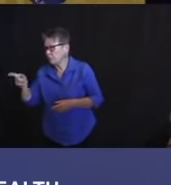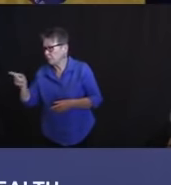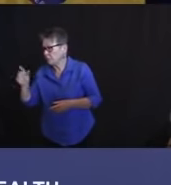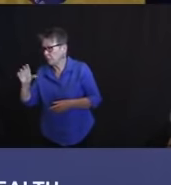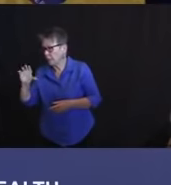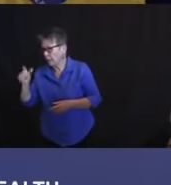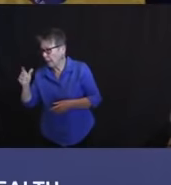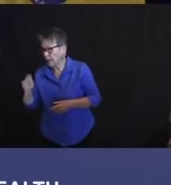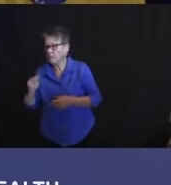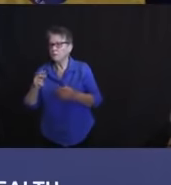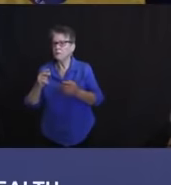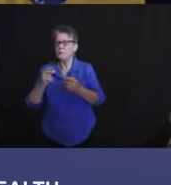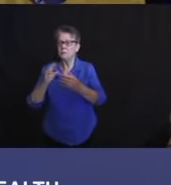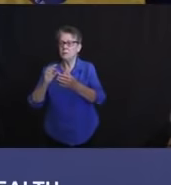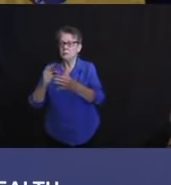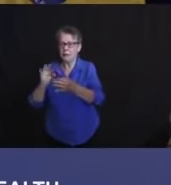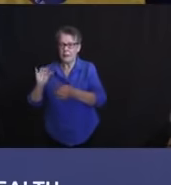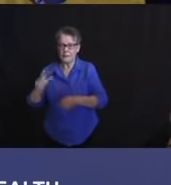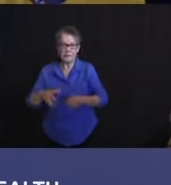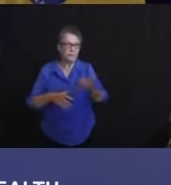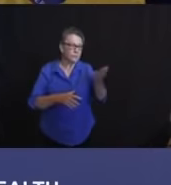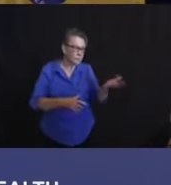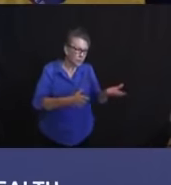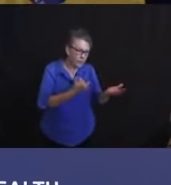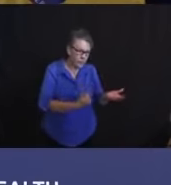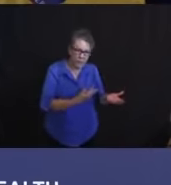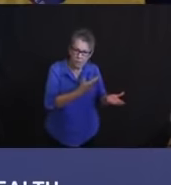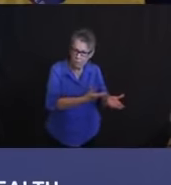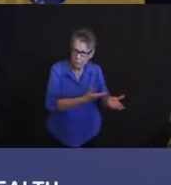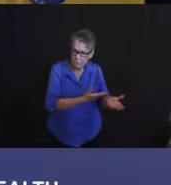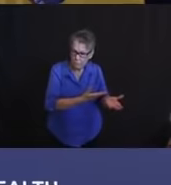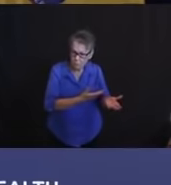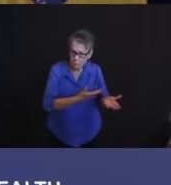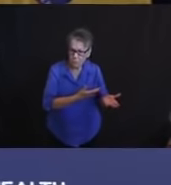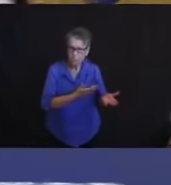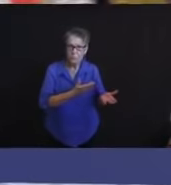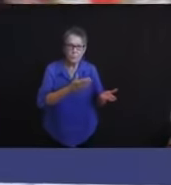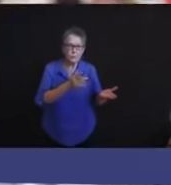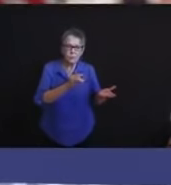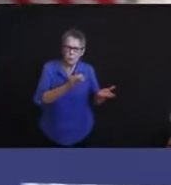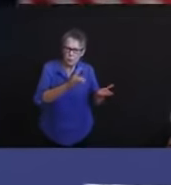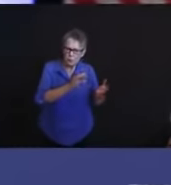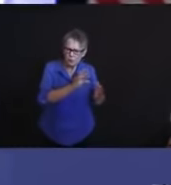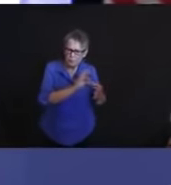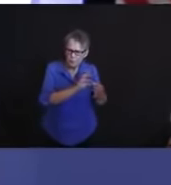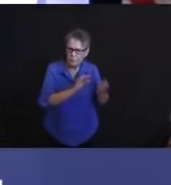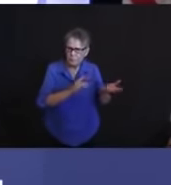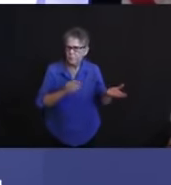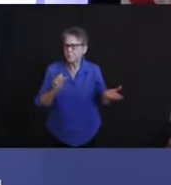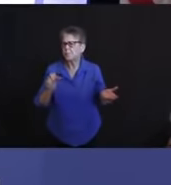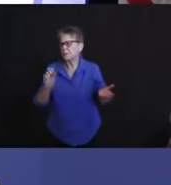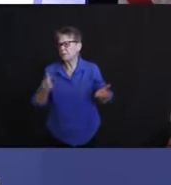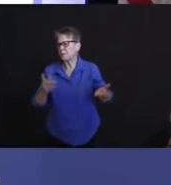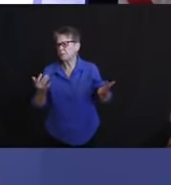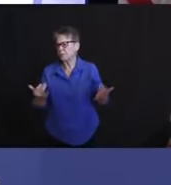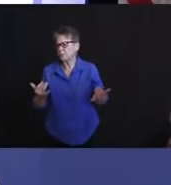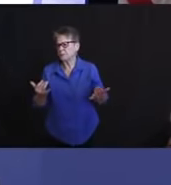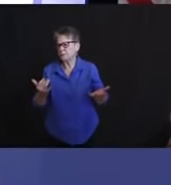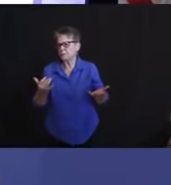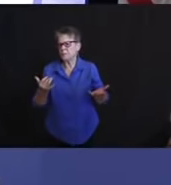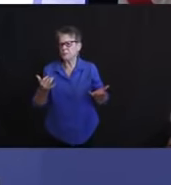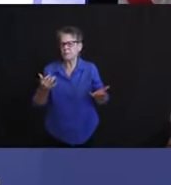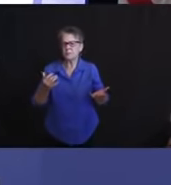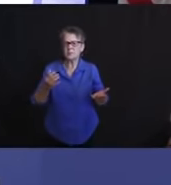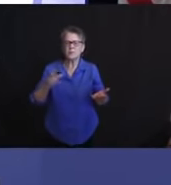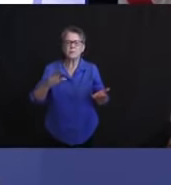anything to resiliency, and if you wouldn't mind talking about Atlantic City, 4th of July. Right now, every day at 10 a.m., we